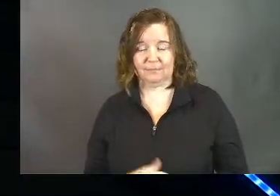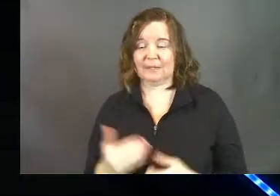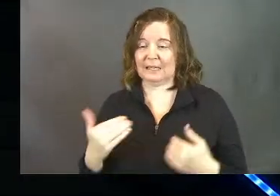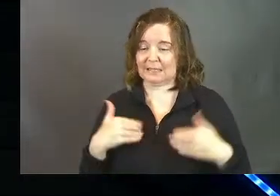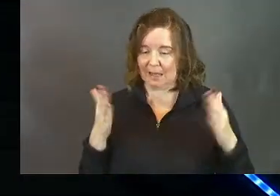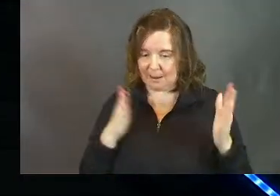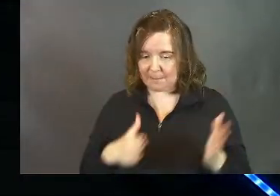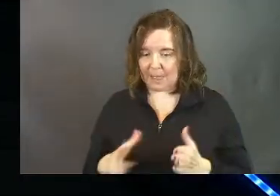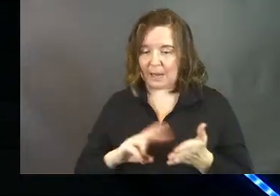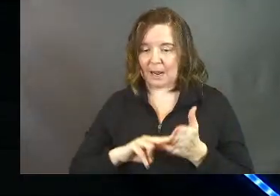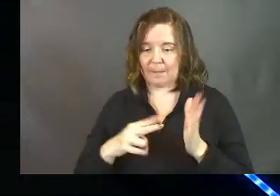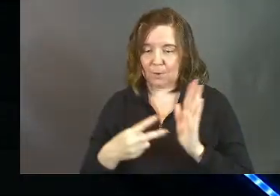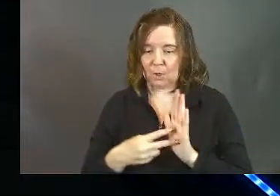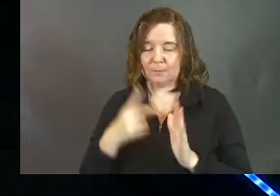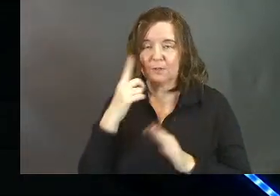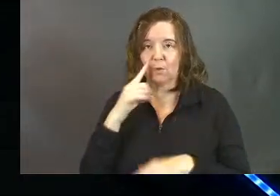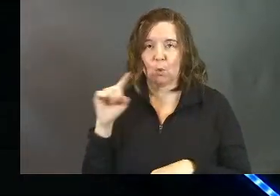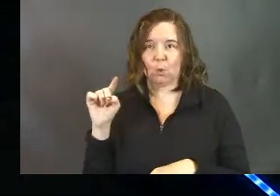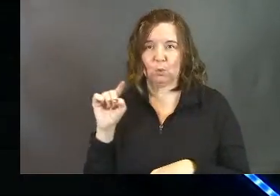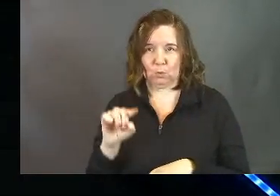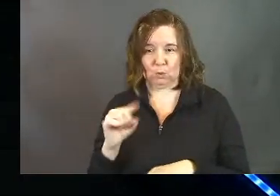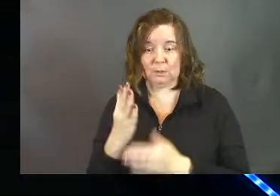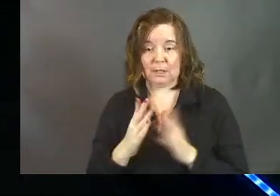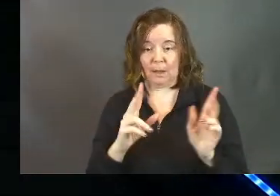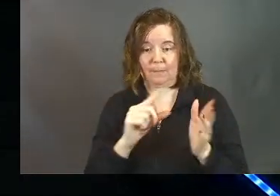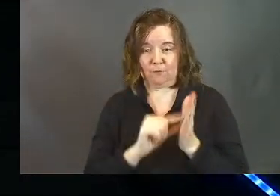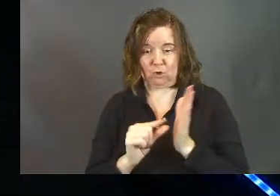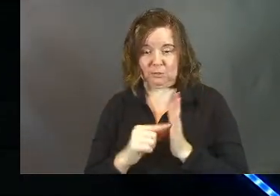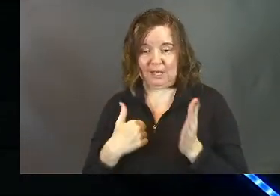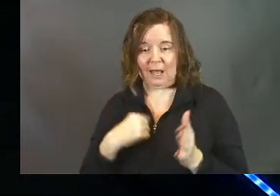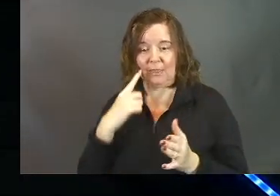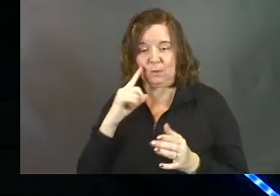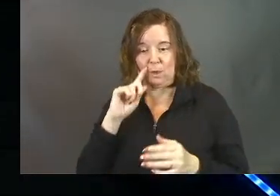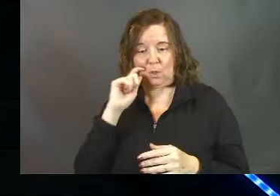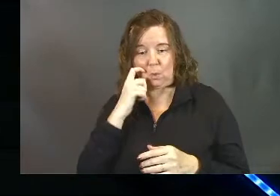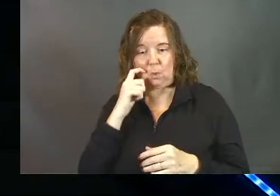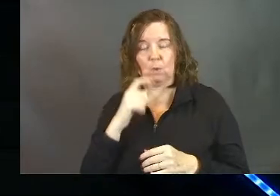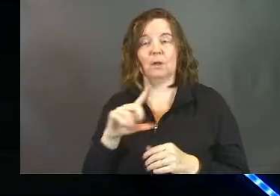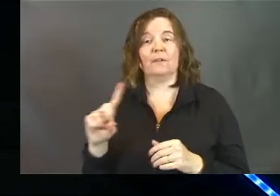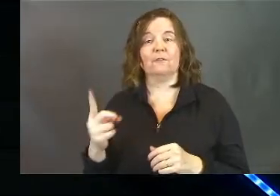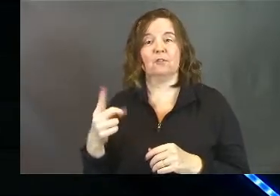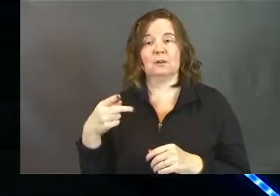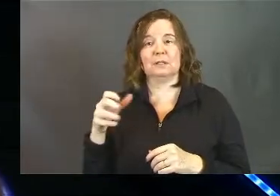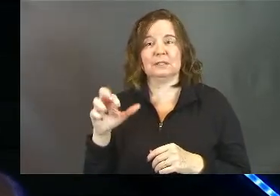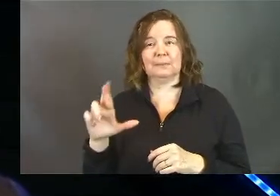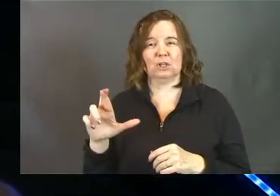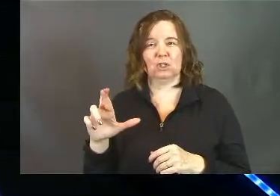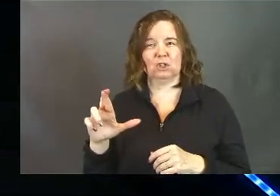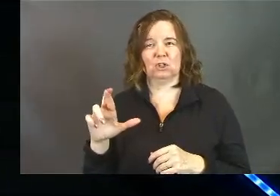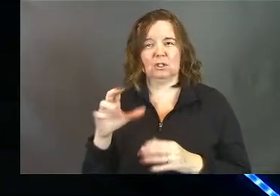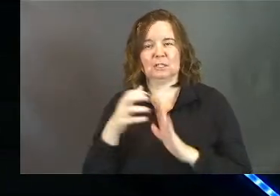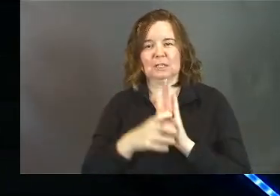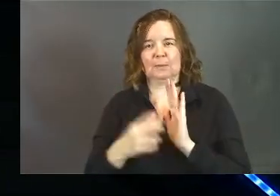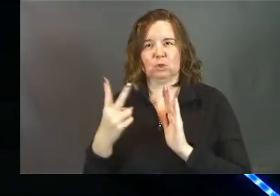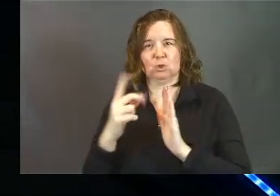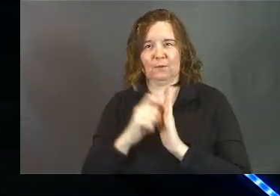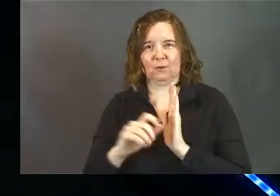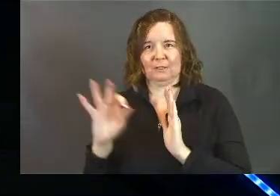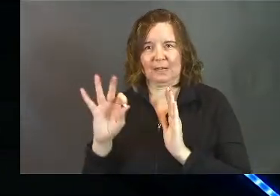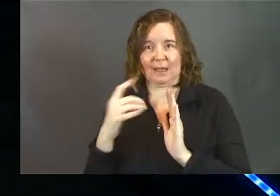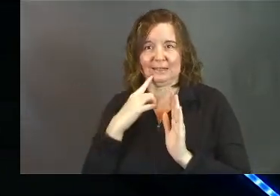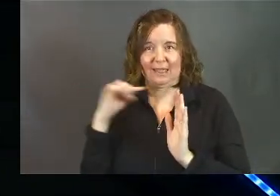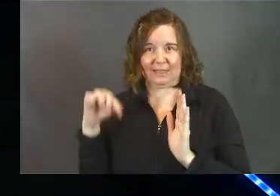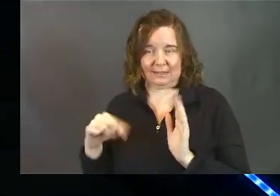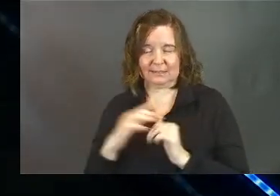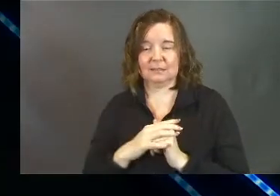got a plan and a purpose for you. Some verses here that I think are really cool. 1 Peter chapter 2, verse 9 says